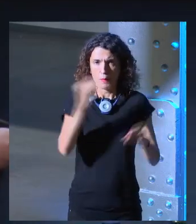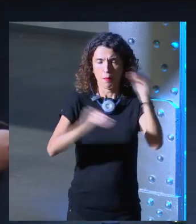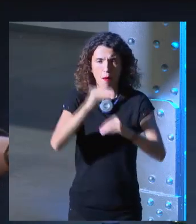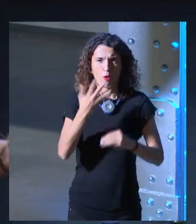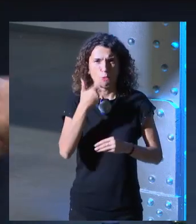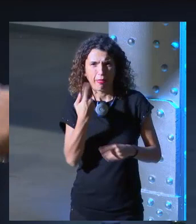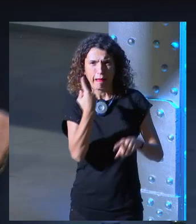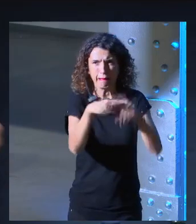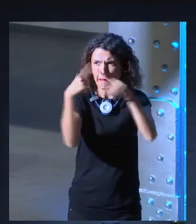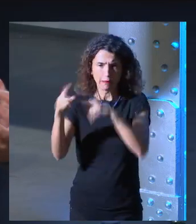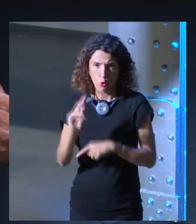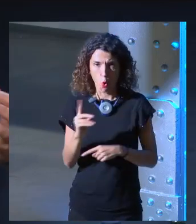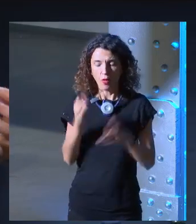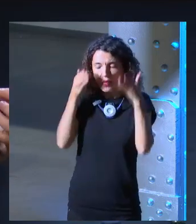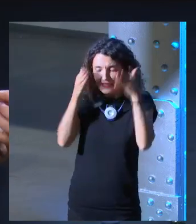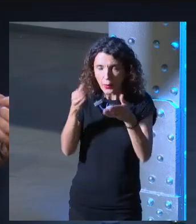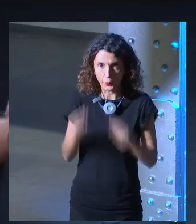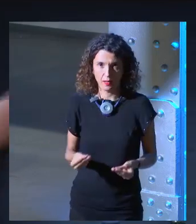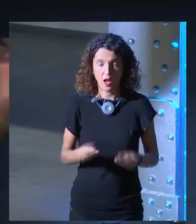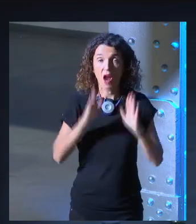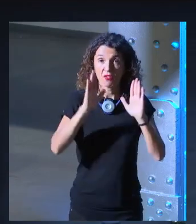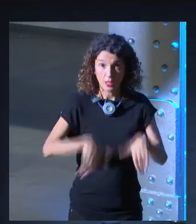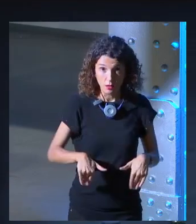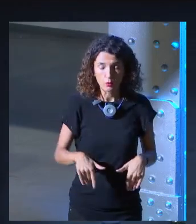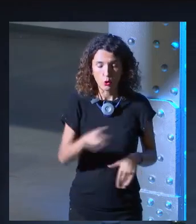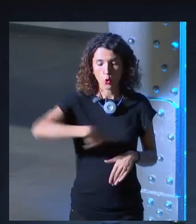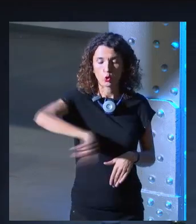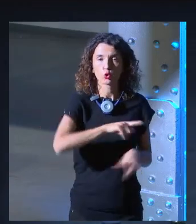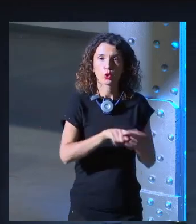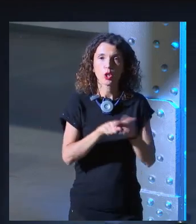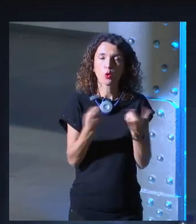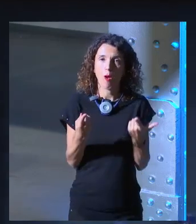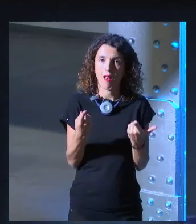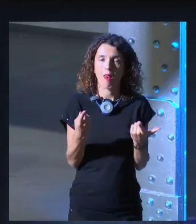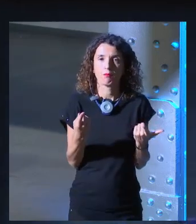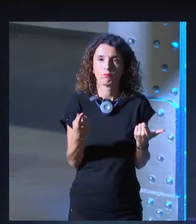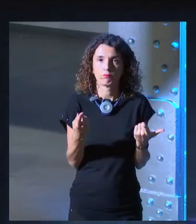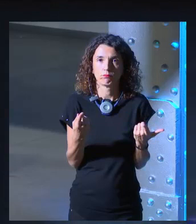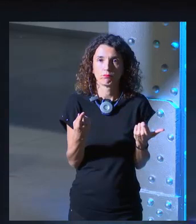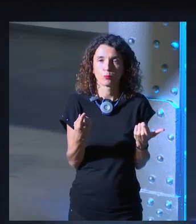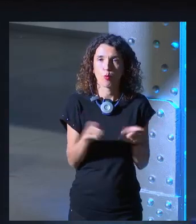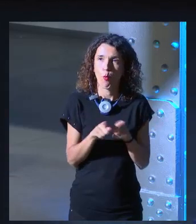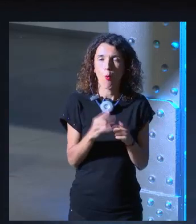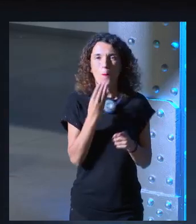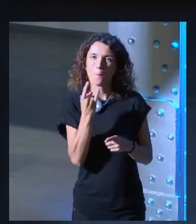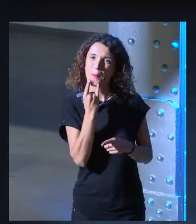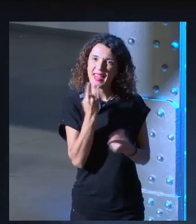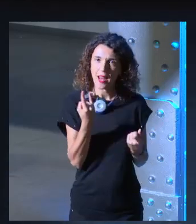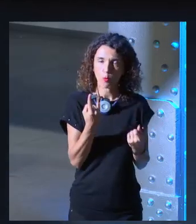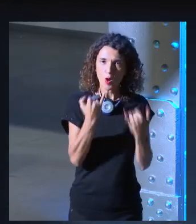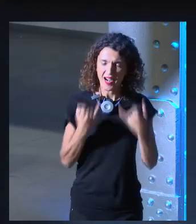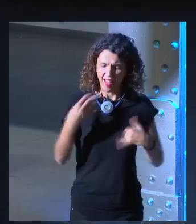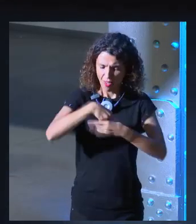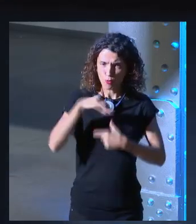full of energy. These are like batteries passed down through time. These are energy sources that you can plug